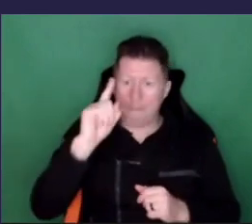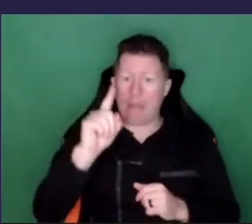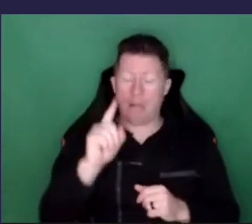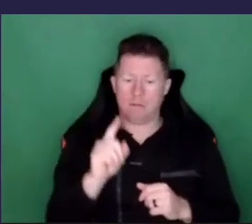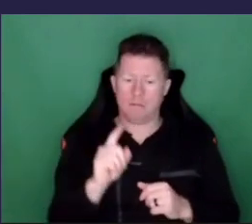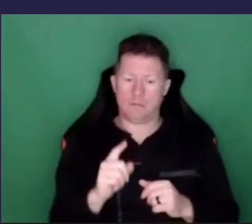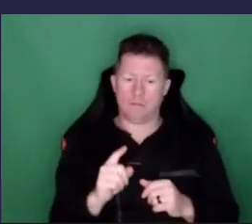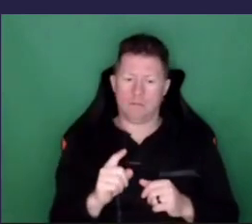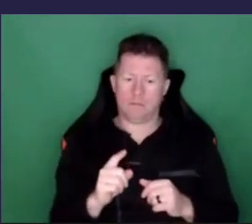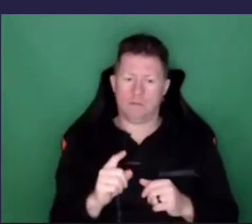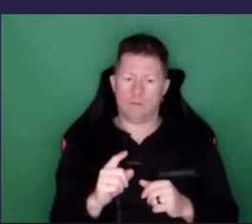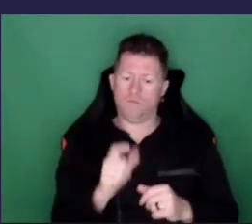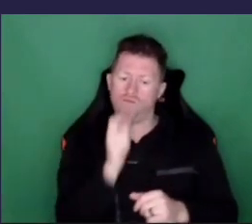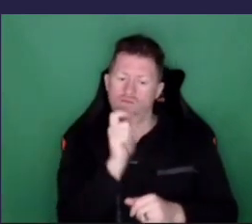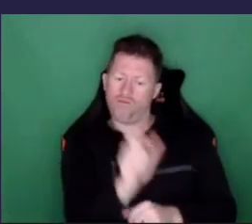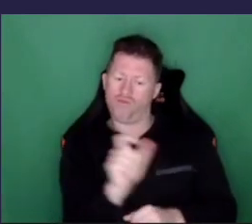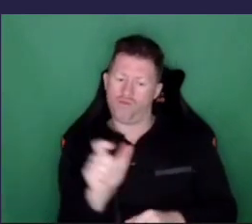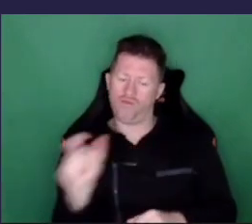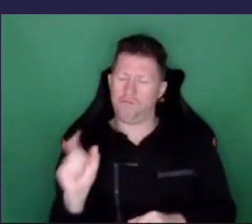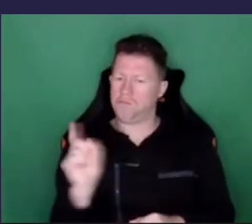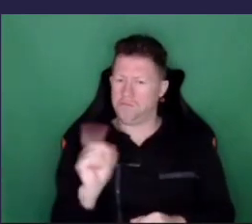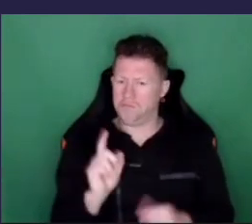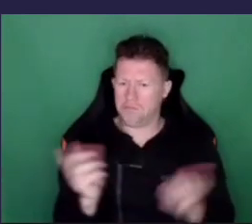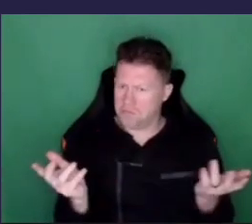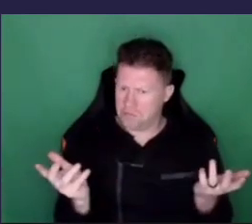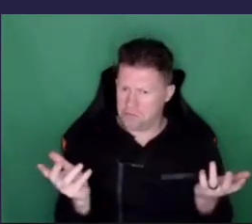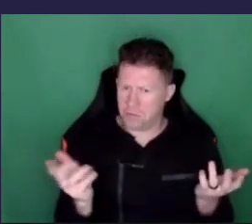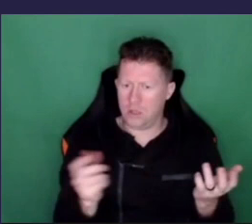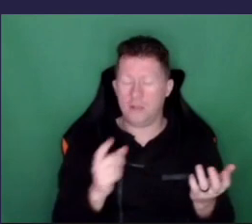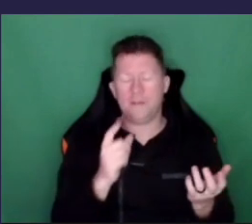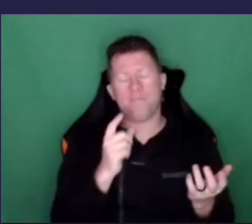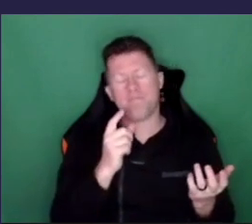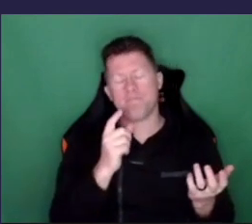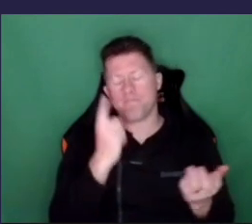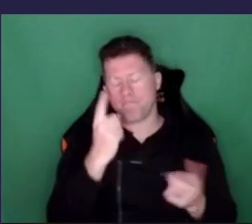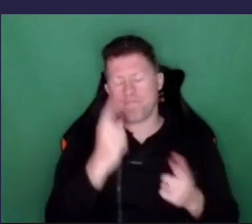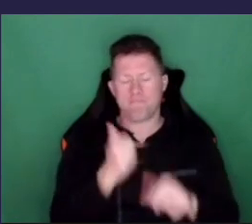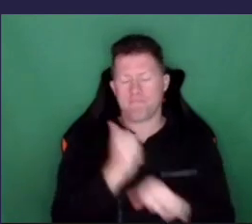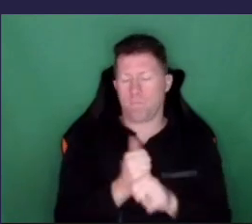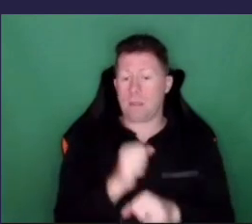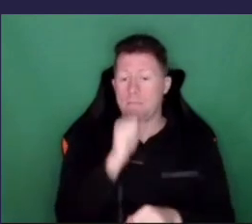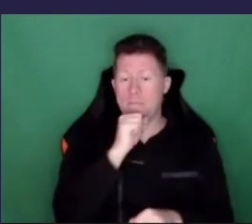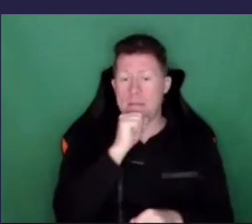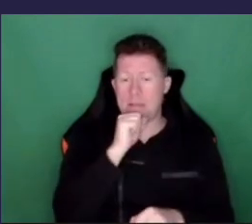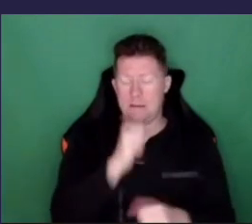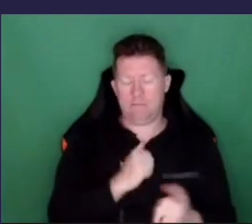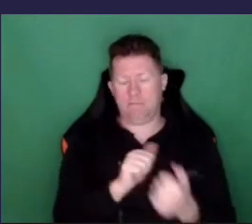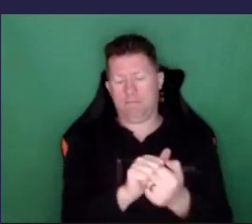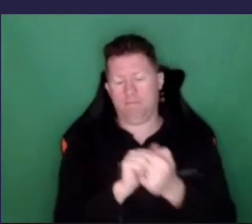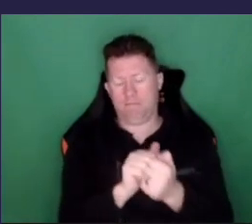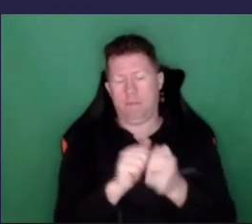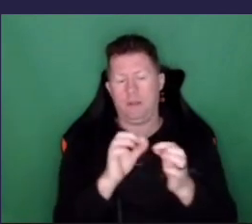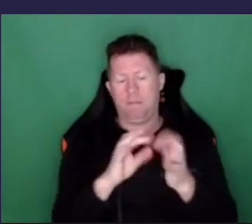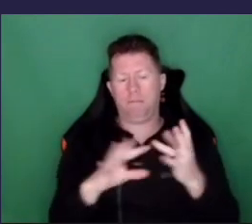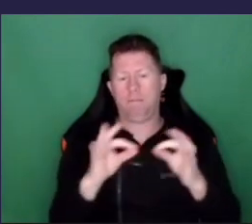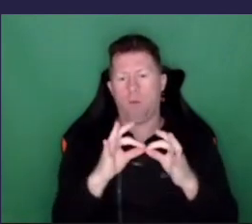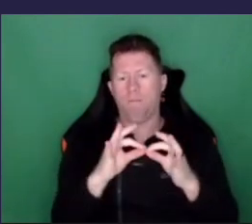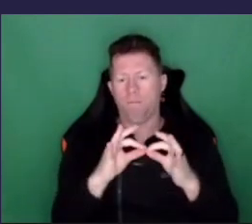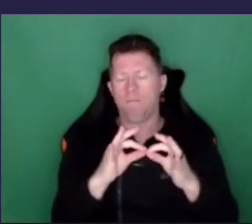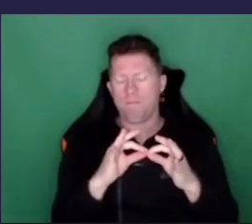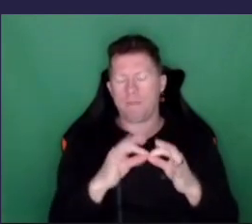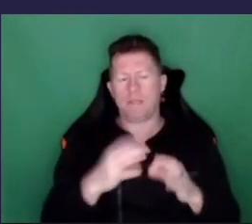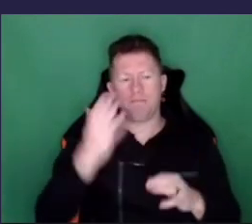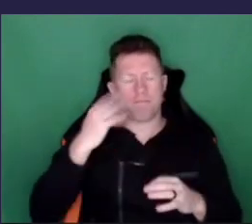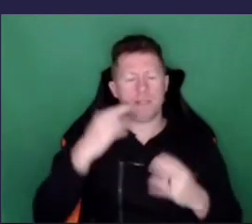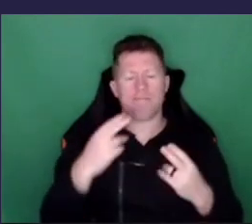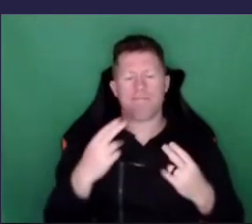example, a man I knew for many years who sadly passed away a few months ago, Bob Mallow, many years